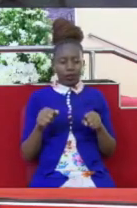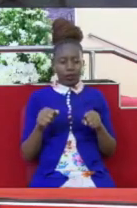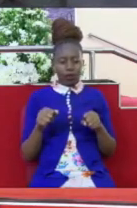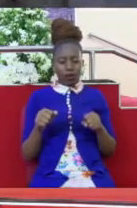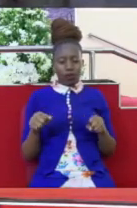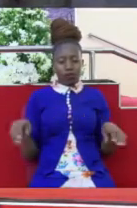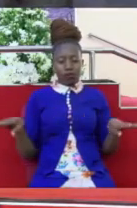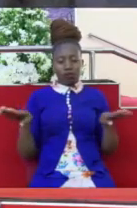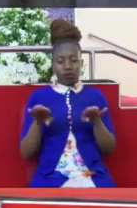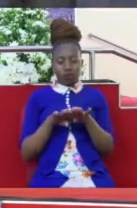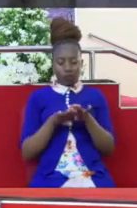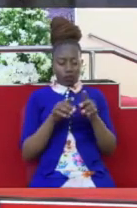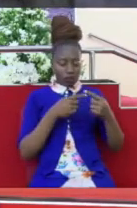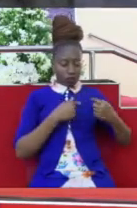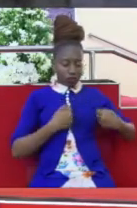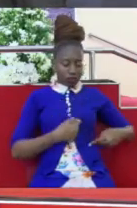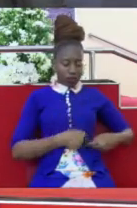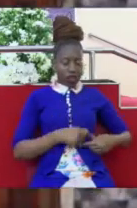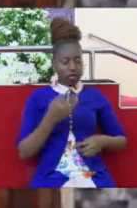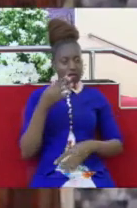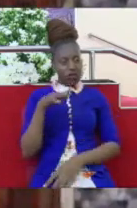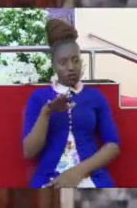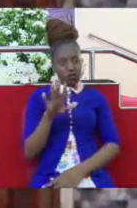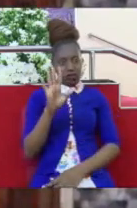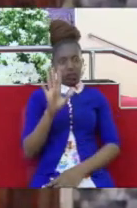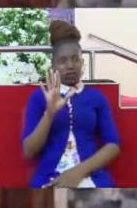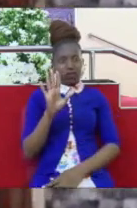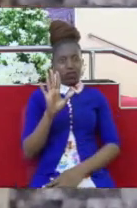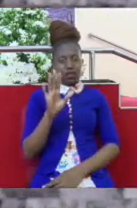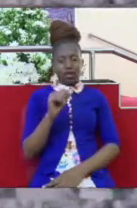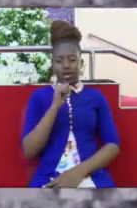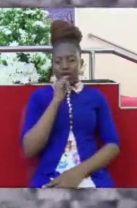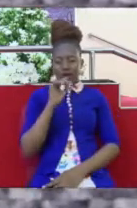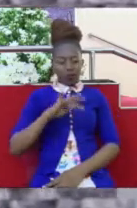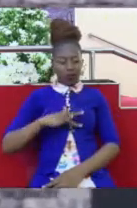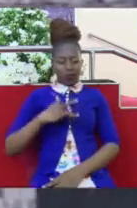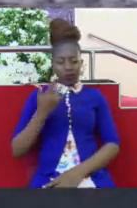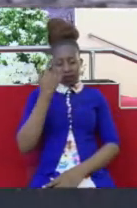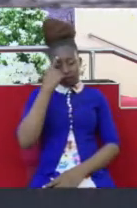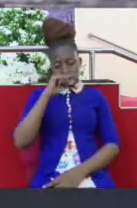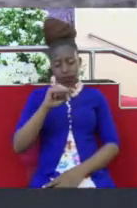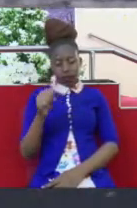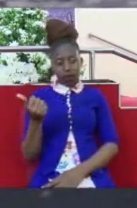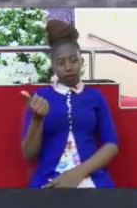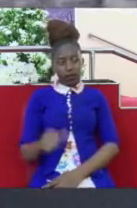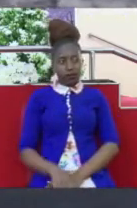and not letting our heart get involved. Na kufanya moyo wako usike. Now, sasa,